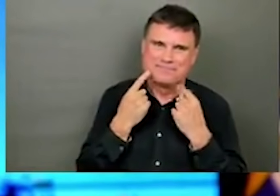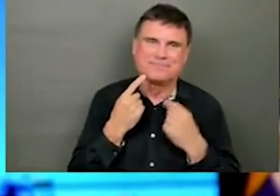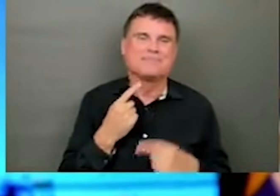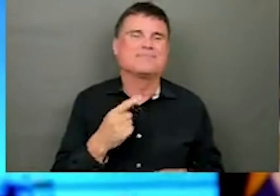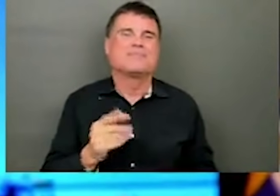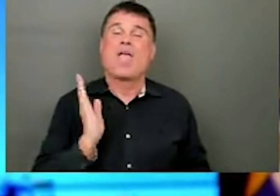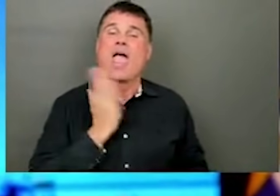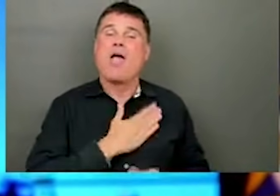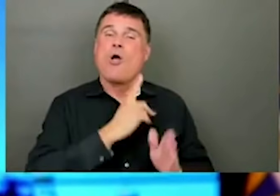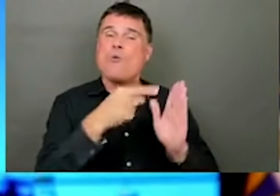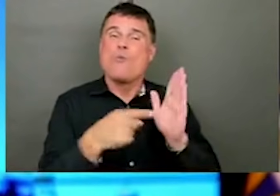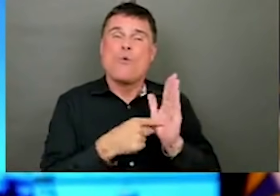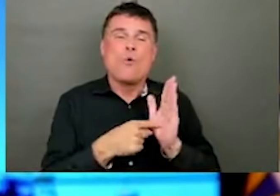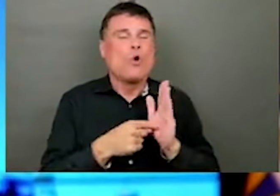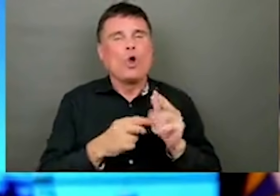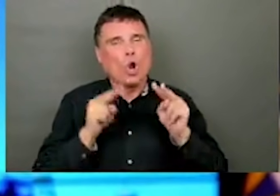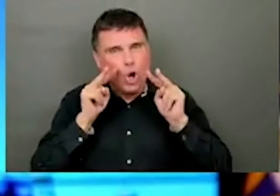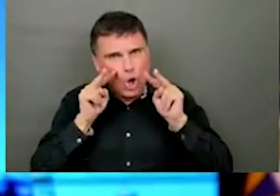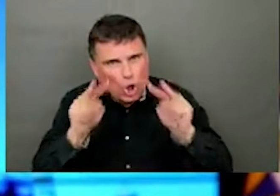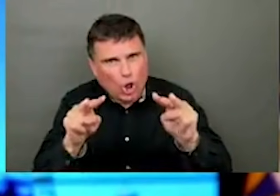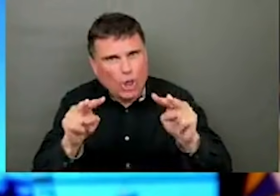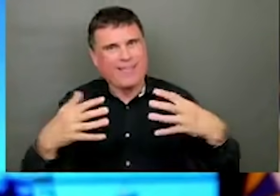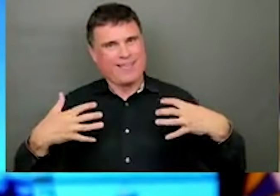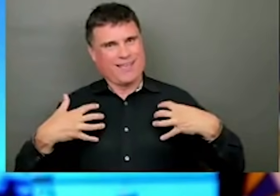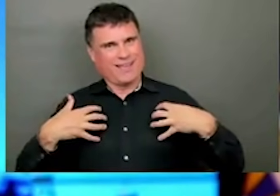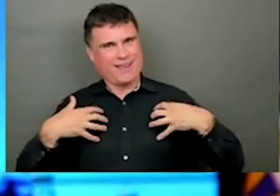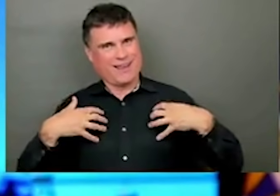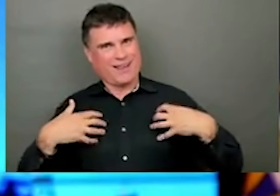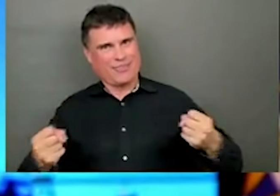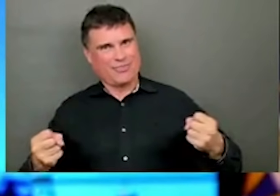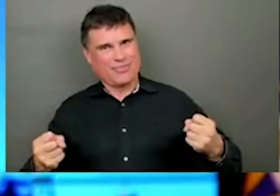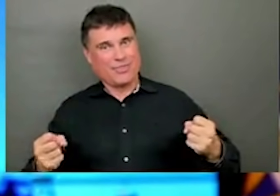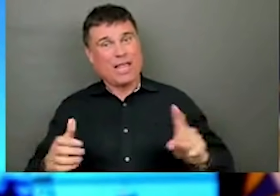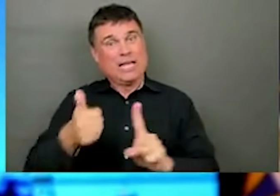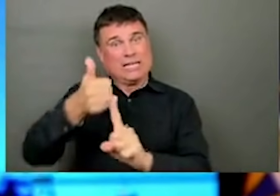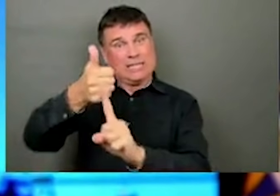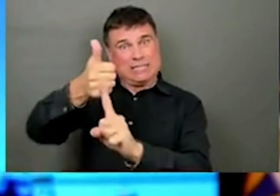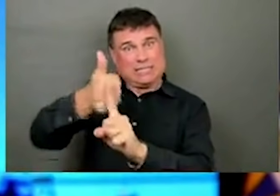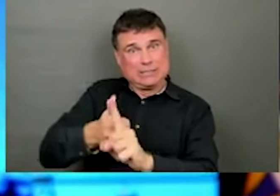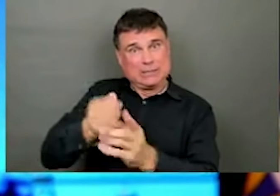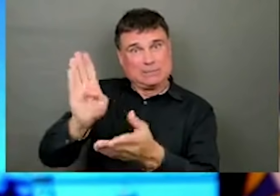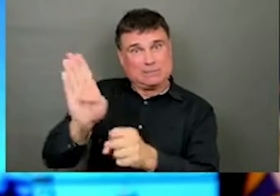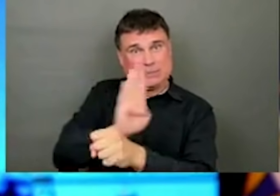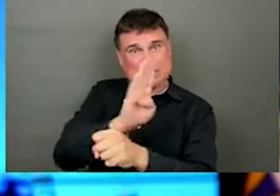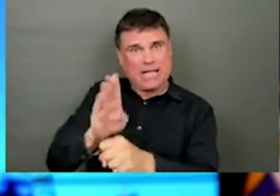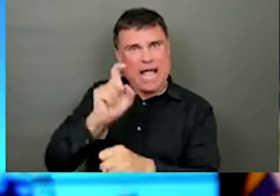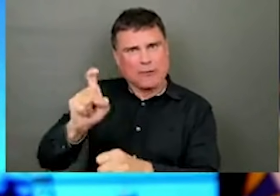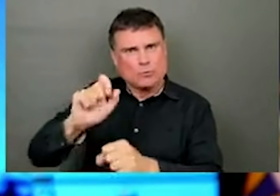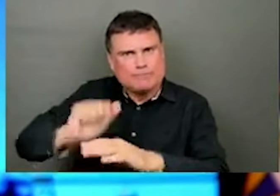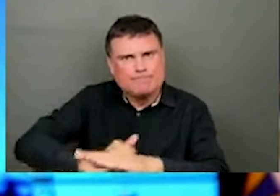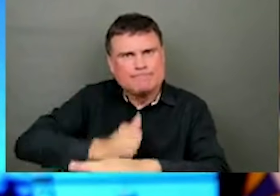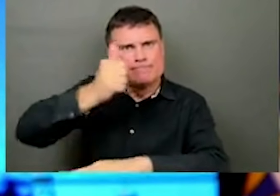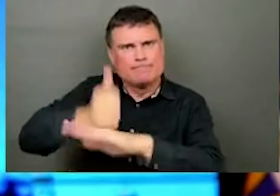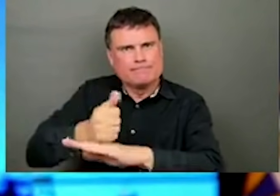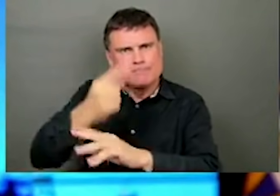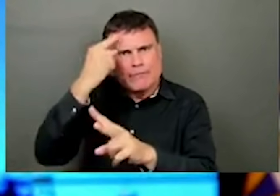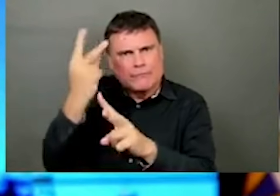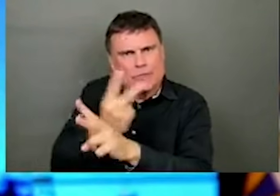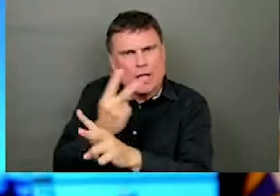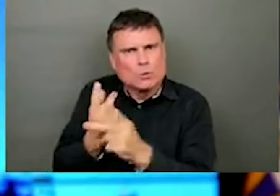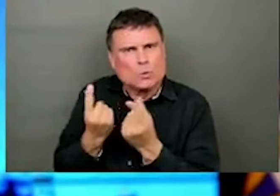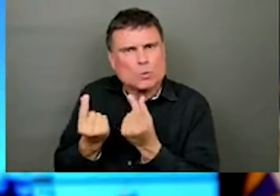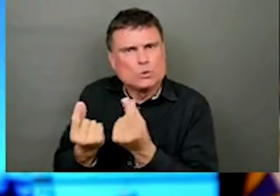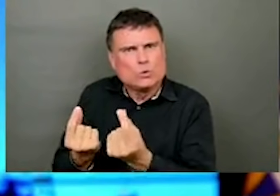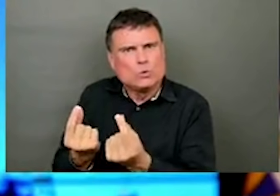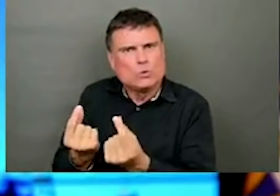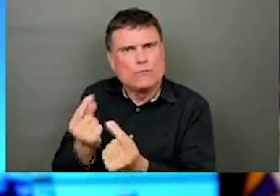health. But yes, these are the things that businesses need to make decisions based on the risk of their business and the risk to their business. As